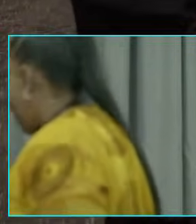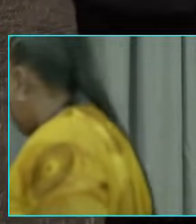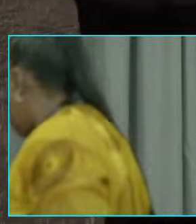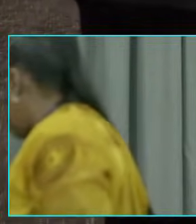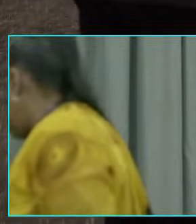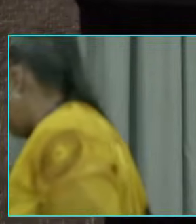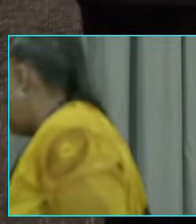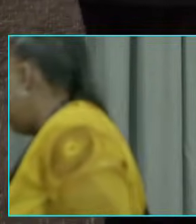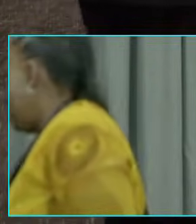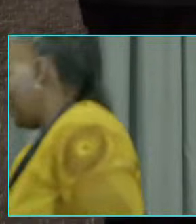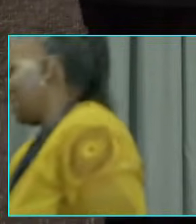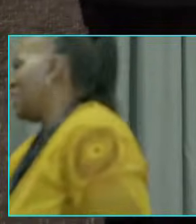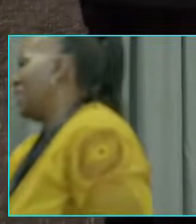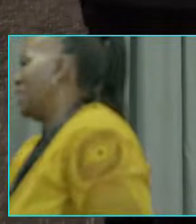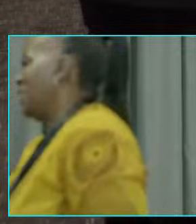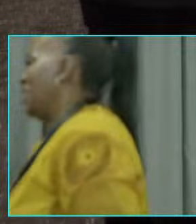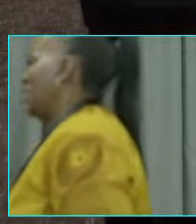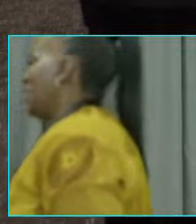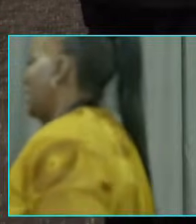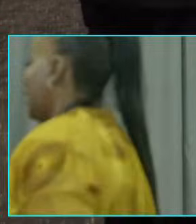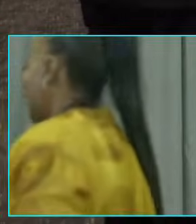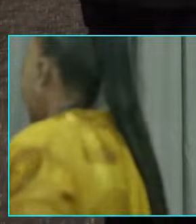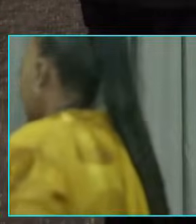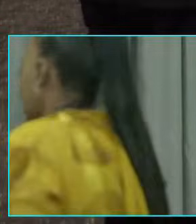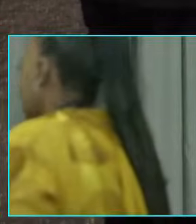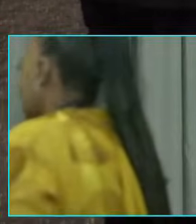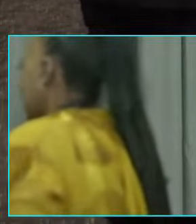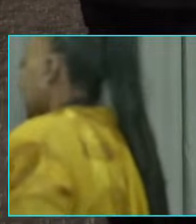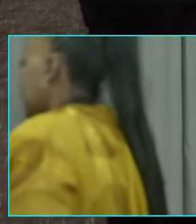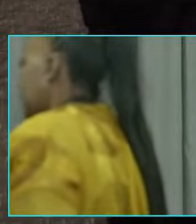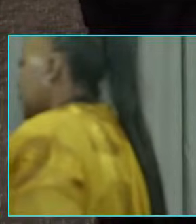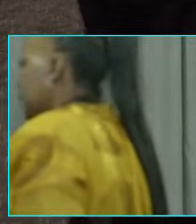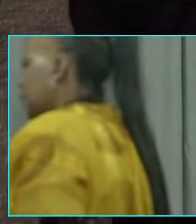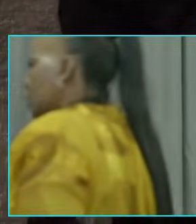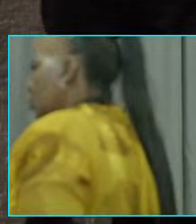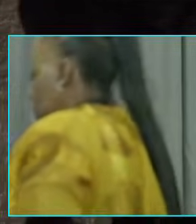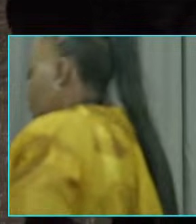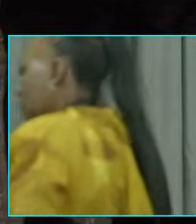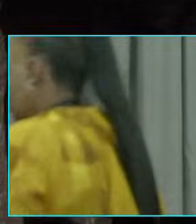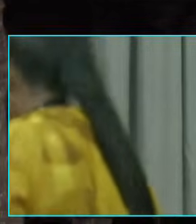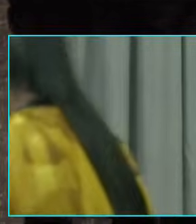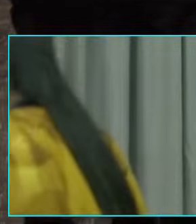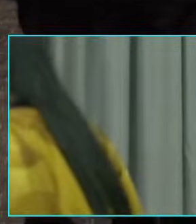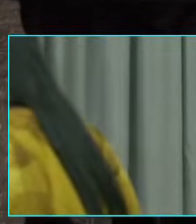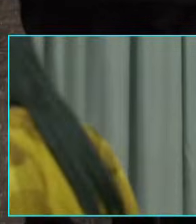everything that is good, including the and we can still talk about this